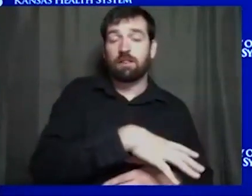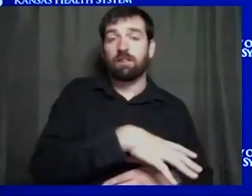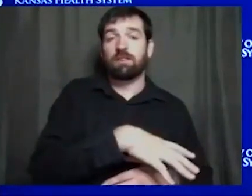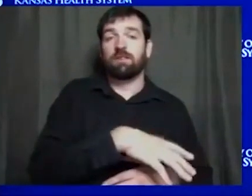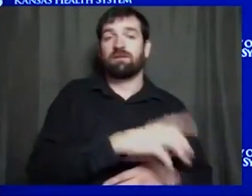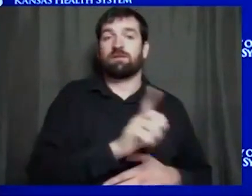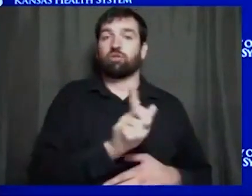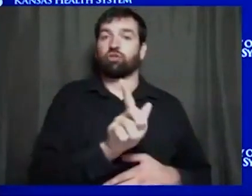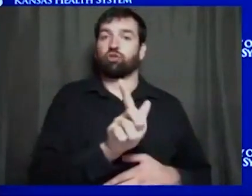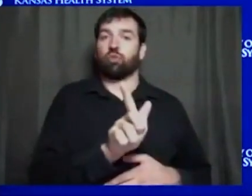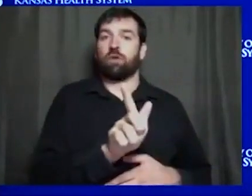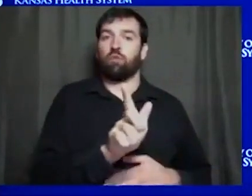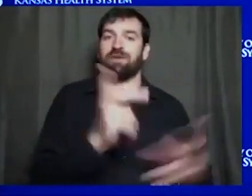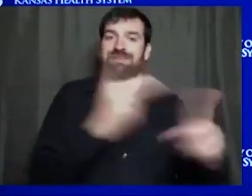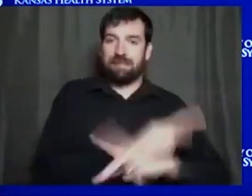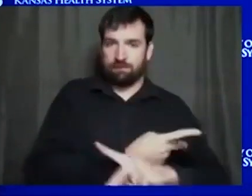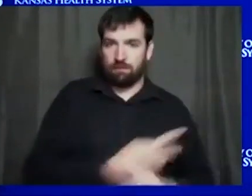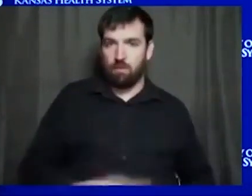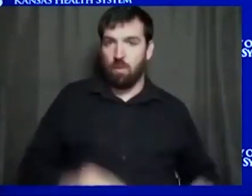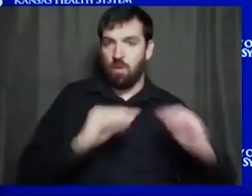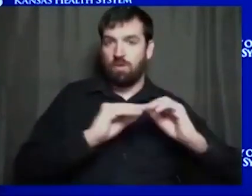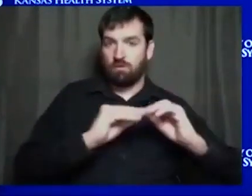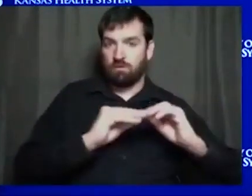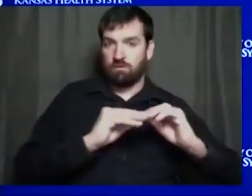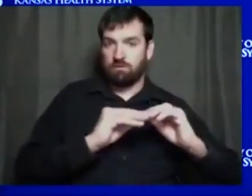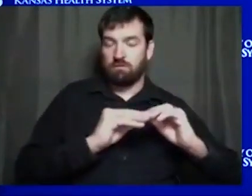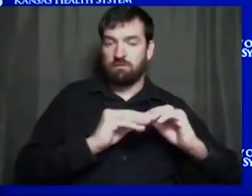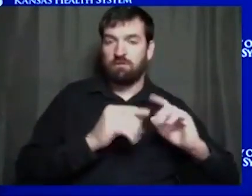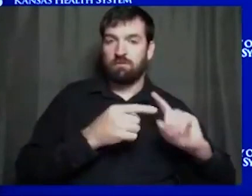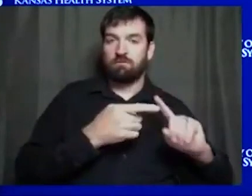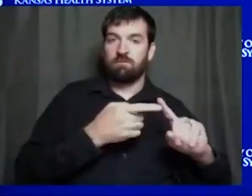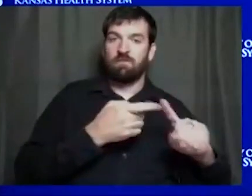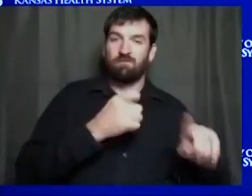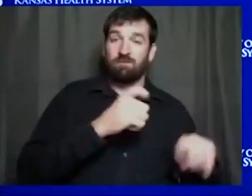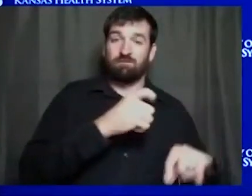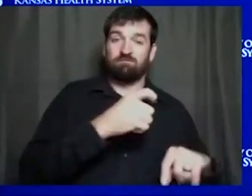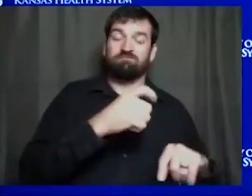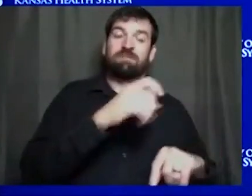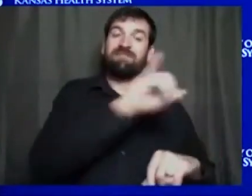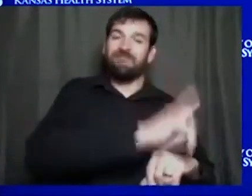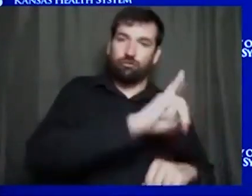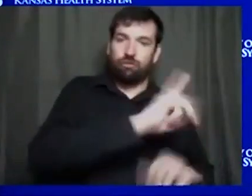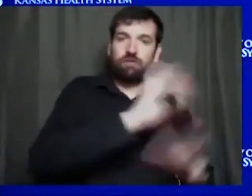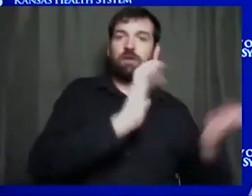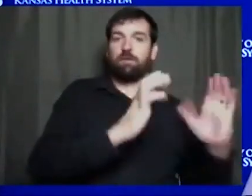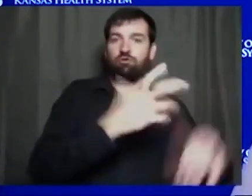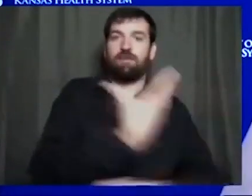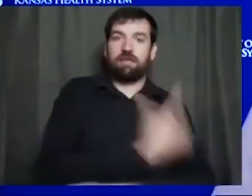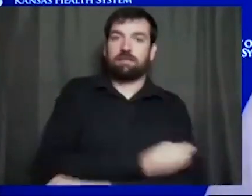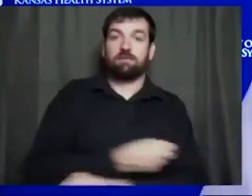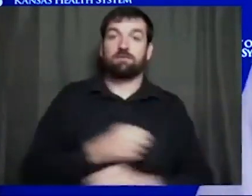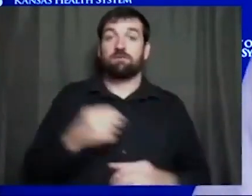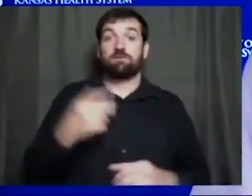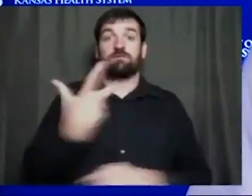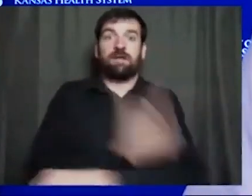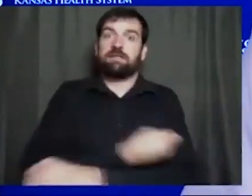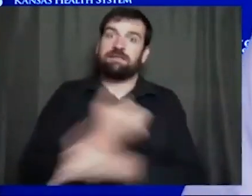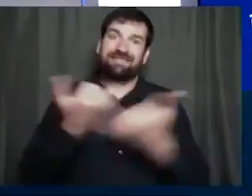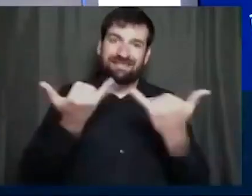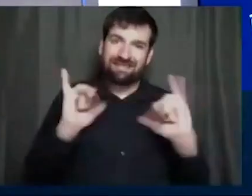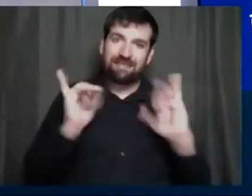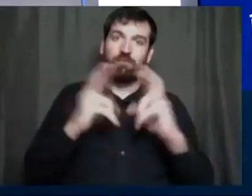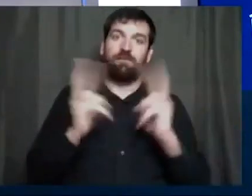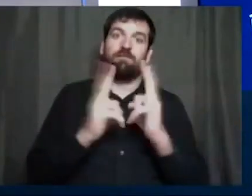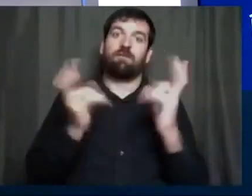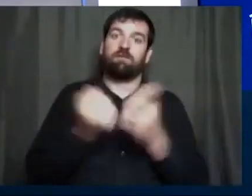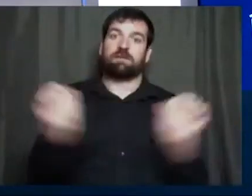higher for getting myocarditis after infection compared to the vaccine. So vaccine continues to be extremely safe in these circumstances.